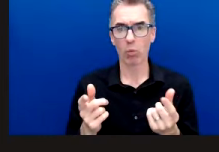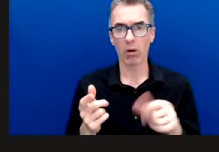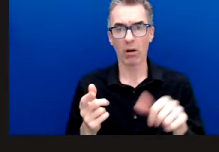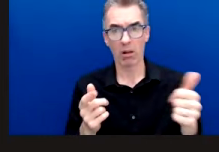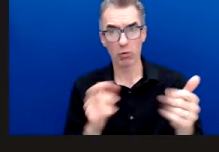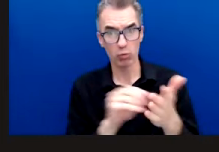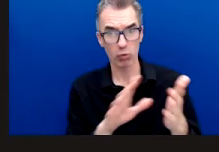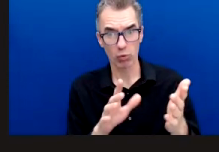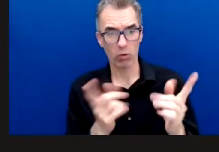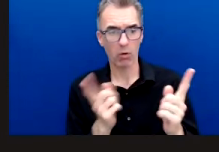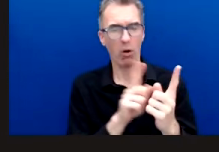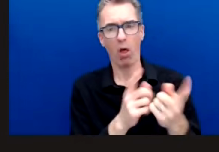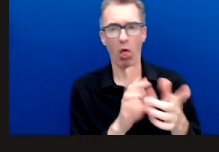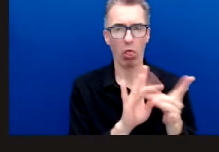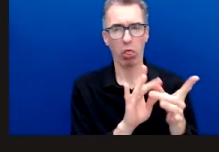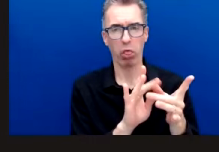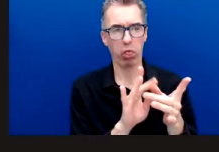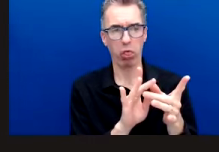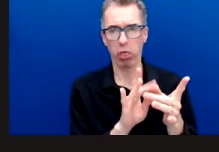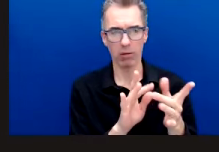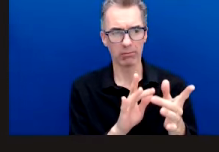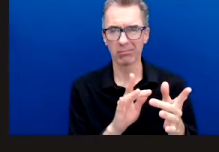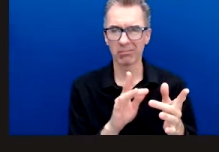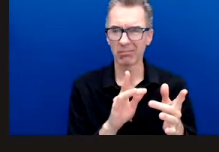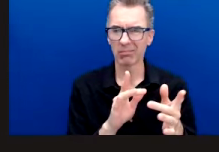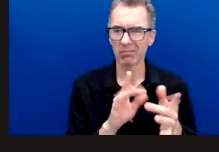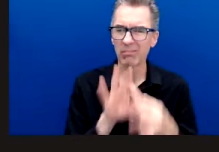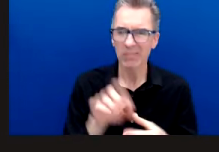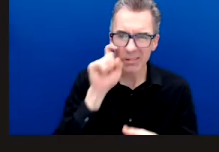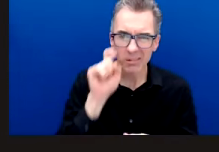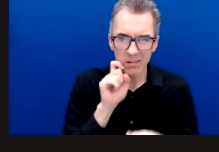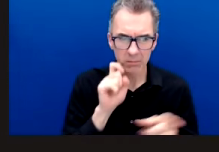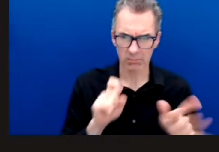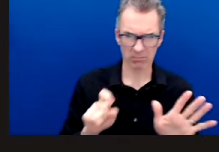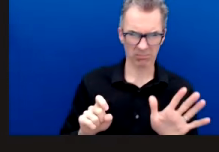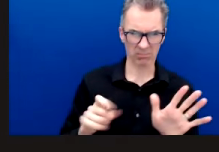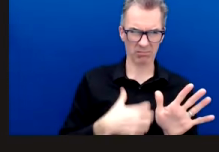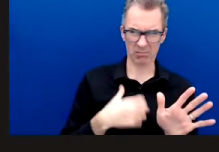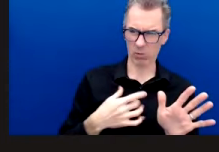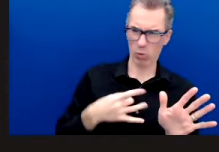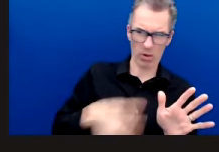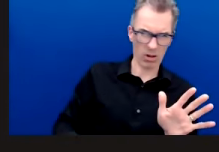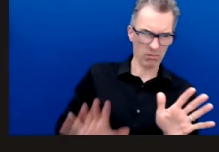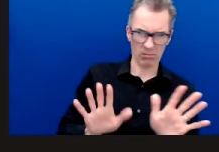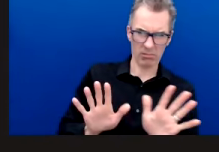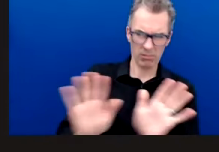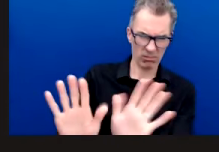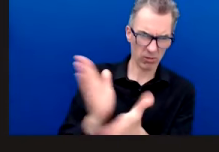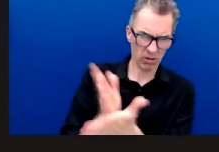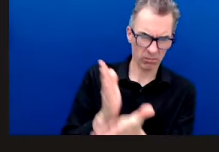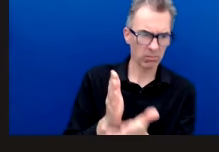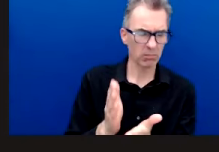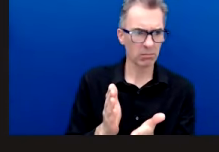another student. The comments are unprofessional and unwelcome, and they continue even after they attempt to redirect